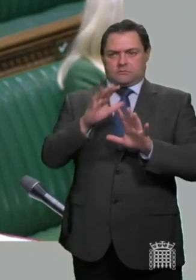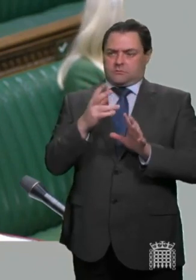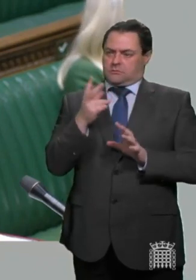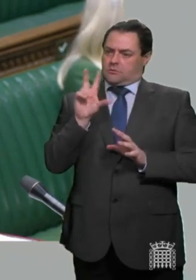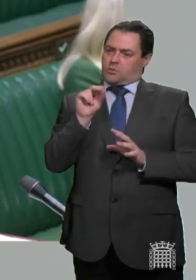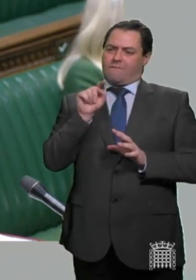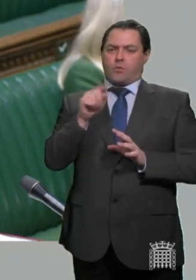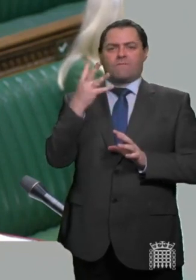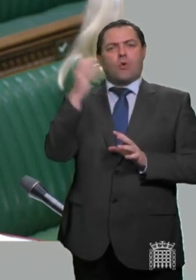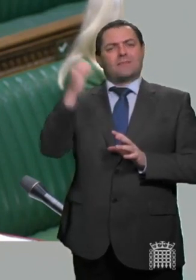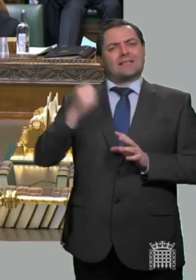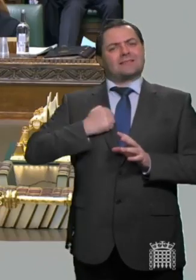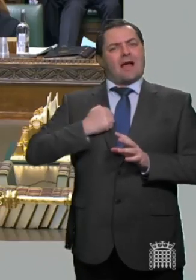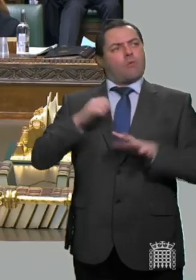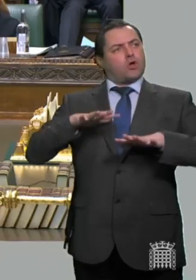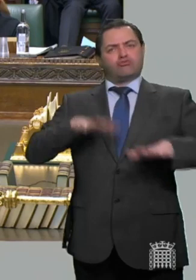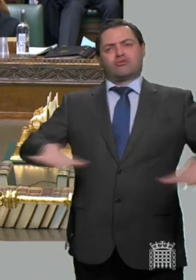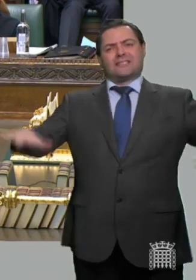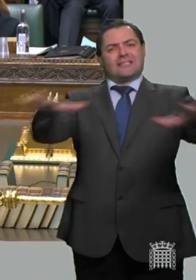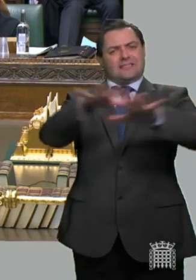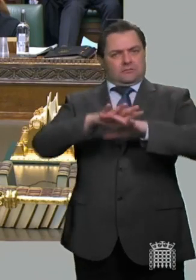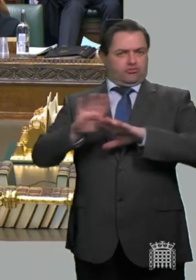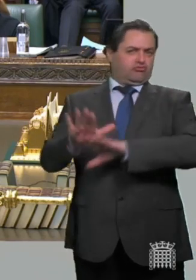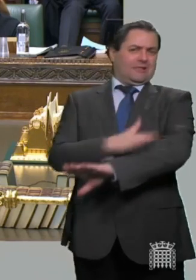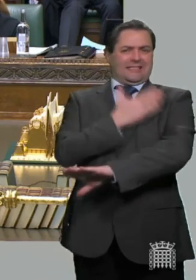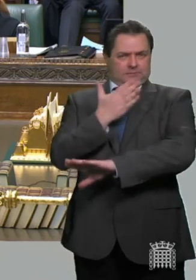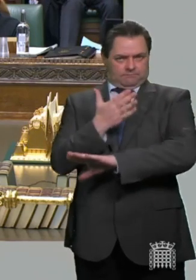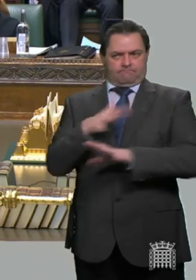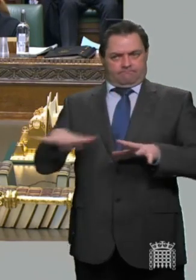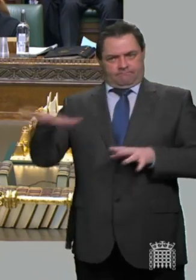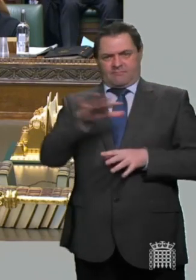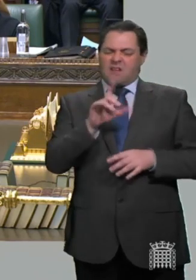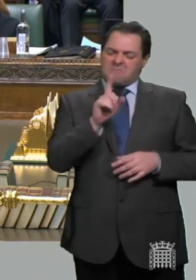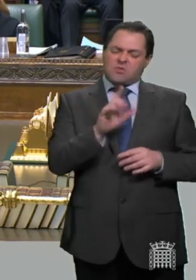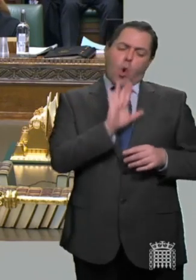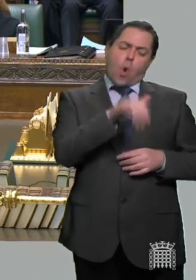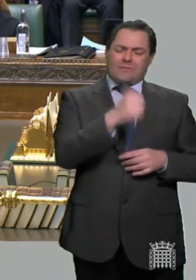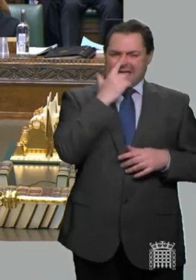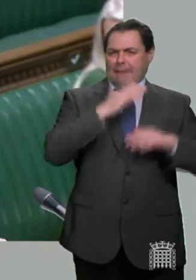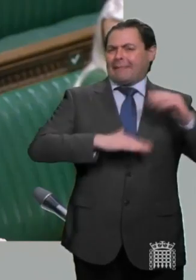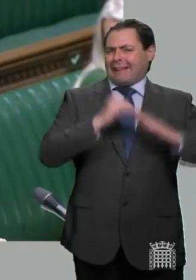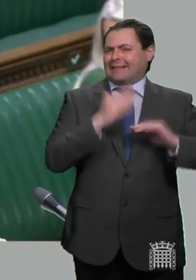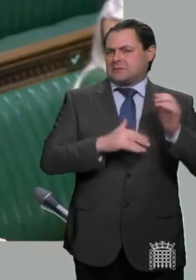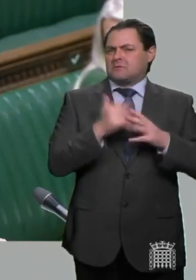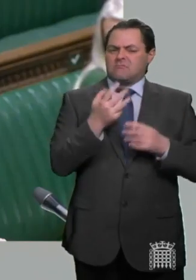per cent of our land. But we can build our homes, as my own friend rightly suggests, 300,000 of them on